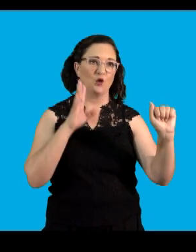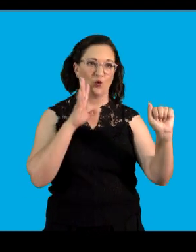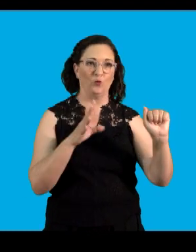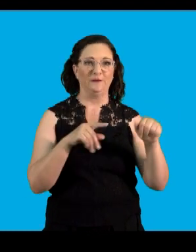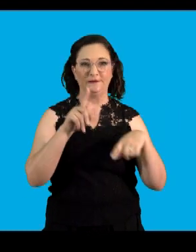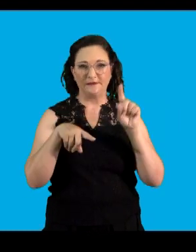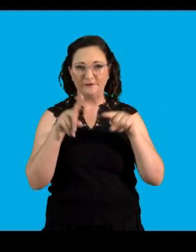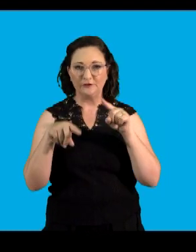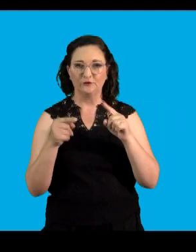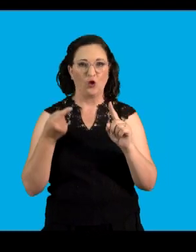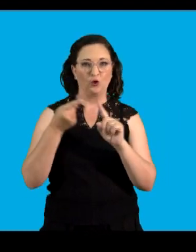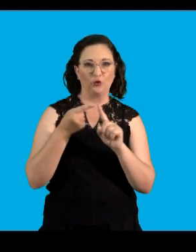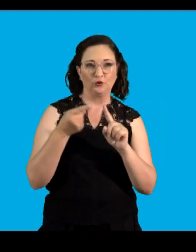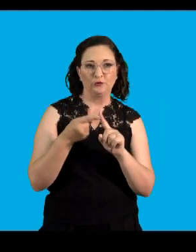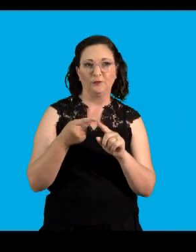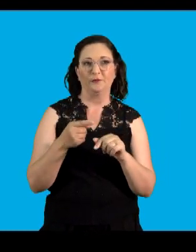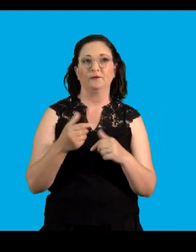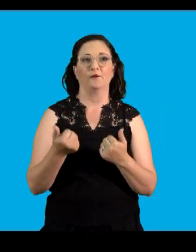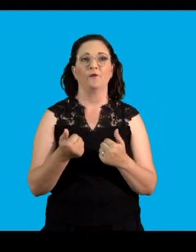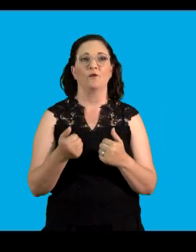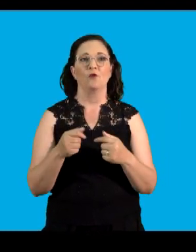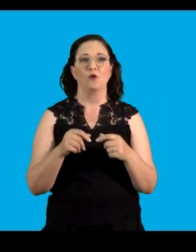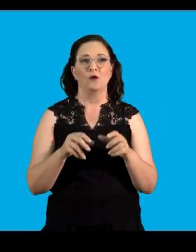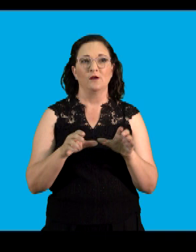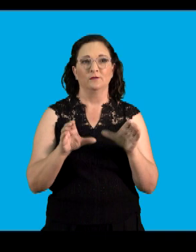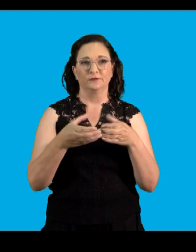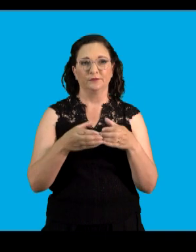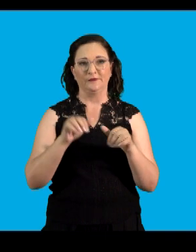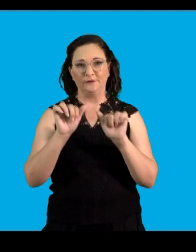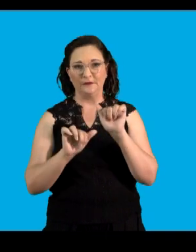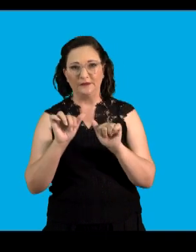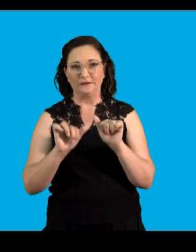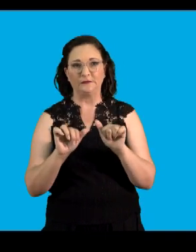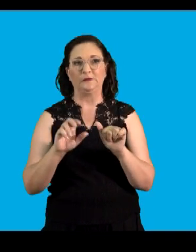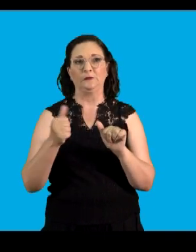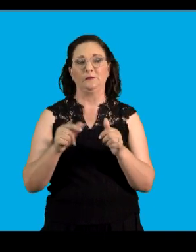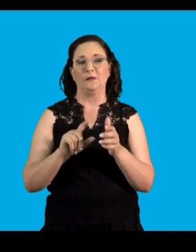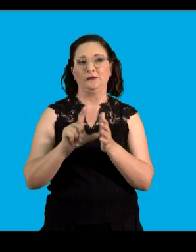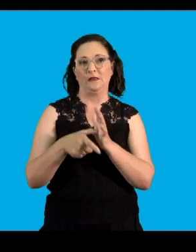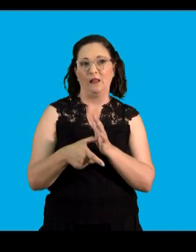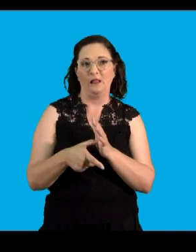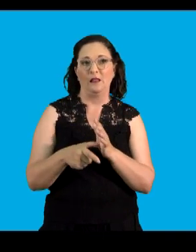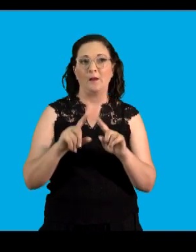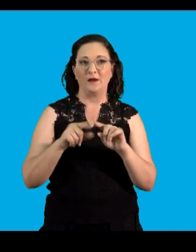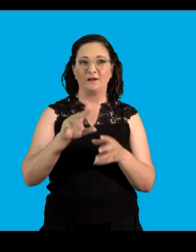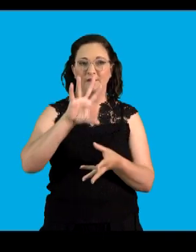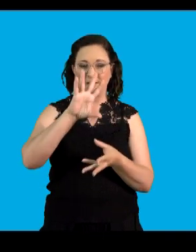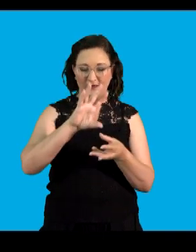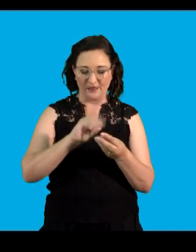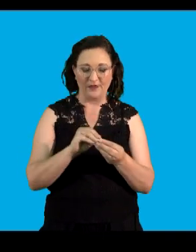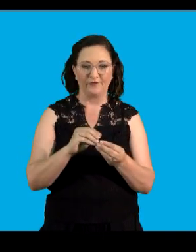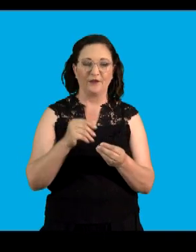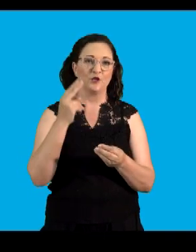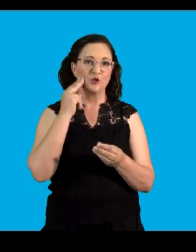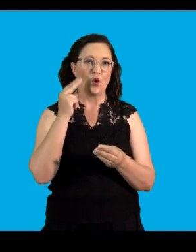objective questions using various assessment styles and covering the entire curriculum. Remember, this is your November exam, so